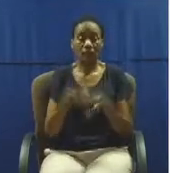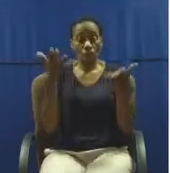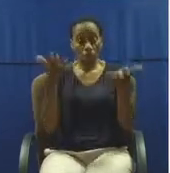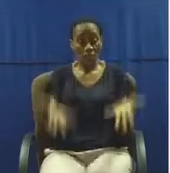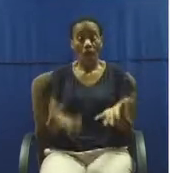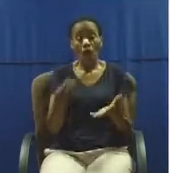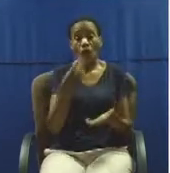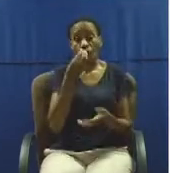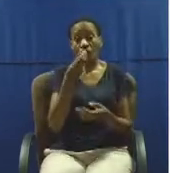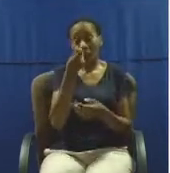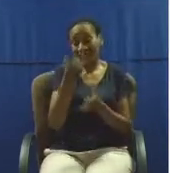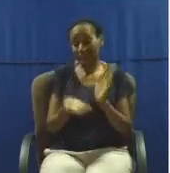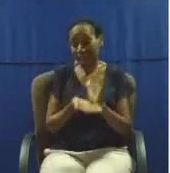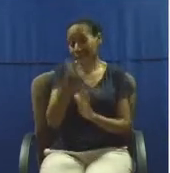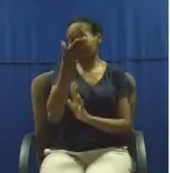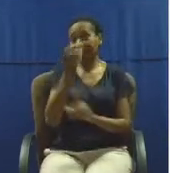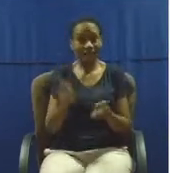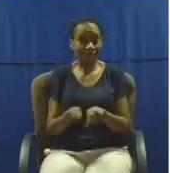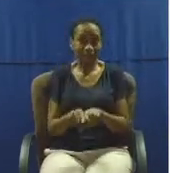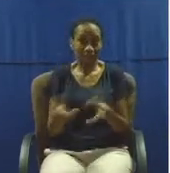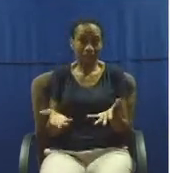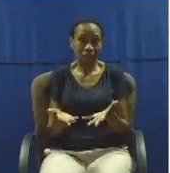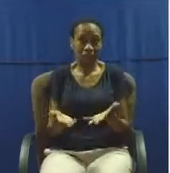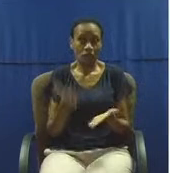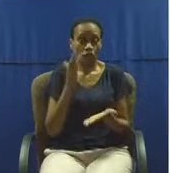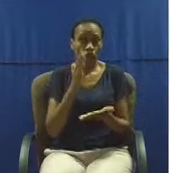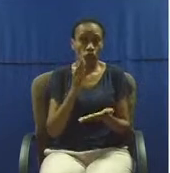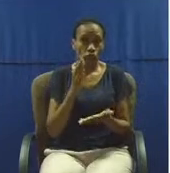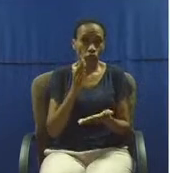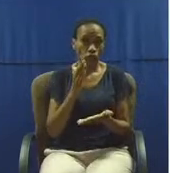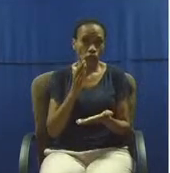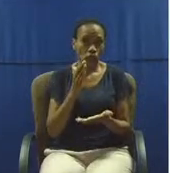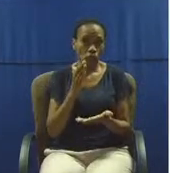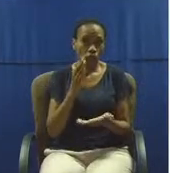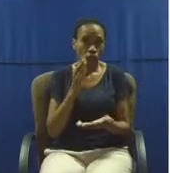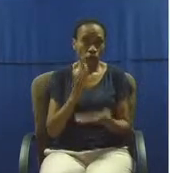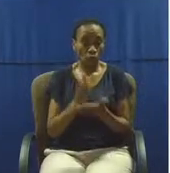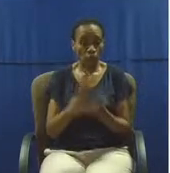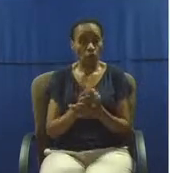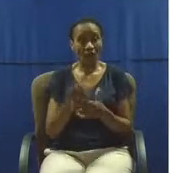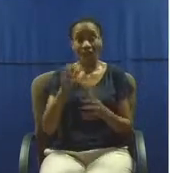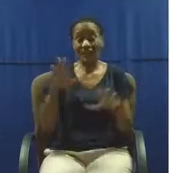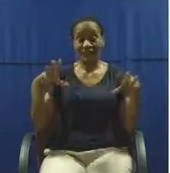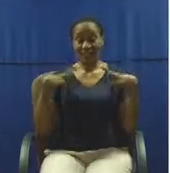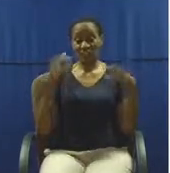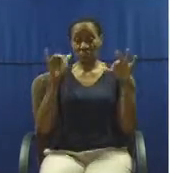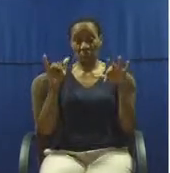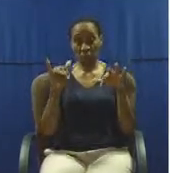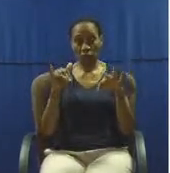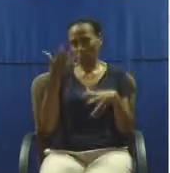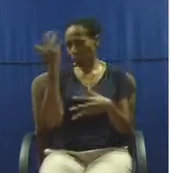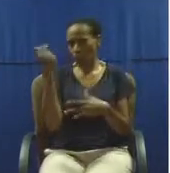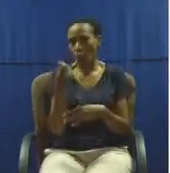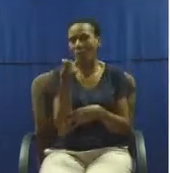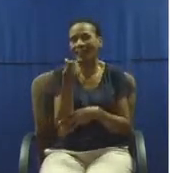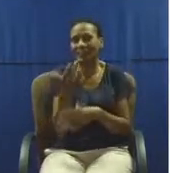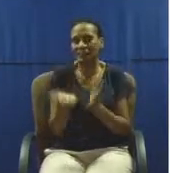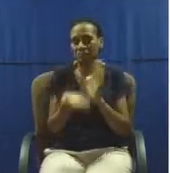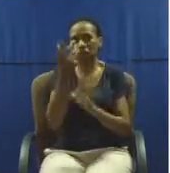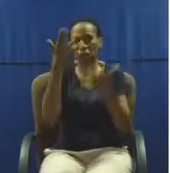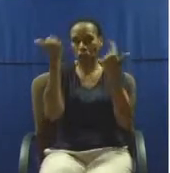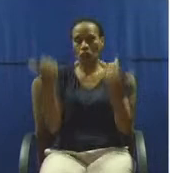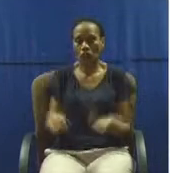have also gone up on the back of this. Now, I'm sure billionaires don't do their own shopping. But I can tell you today, cooking